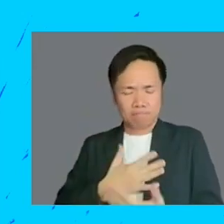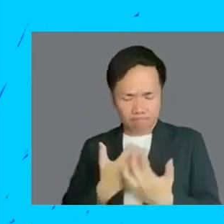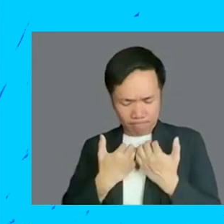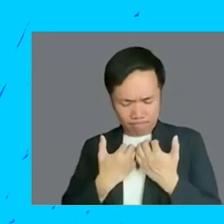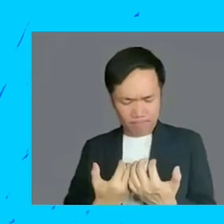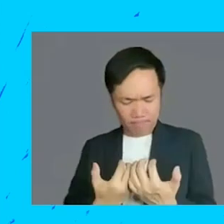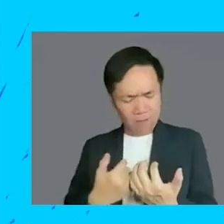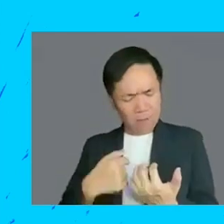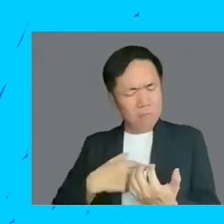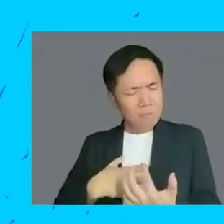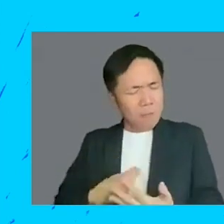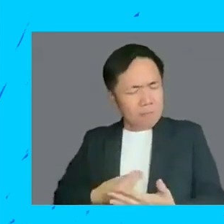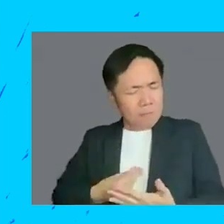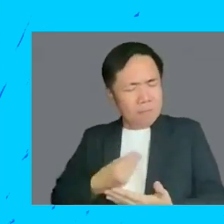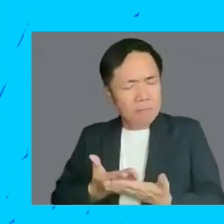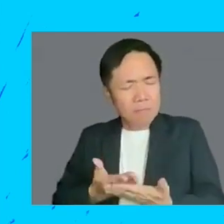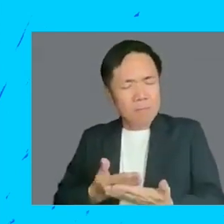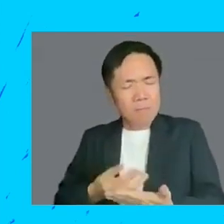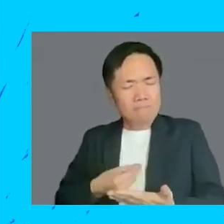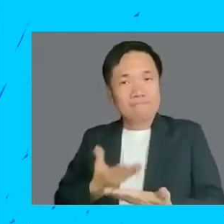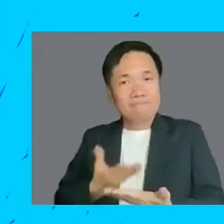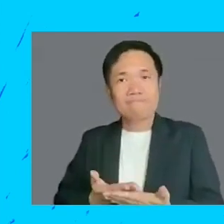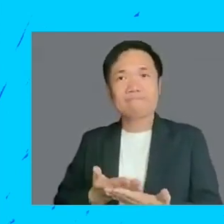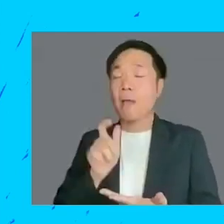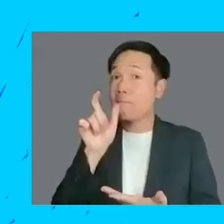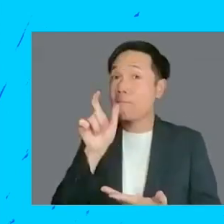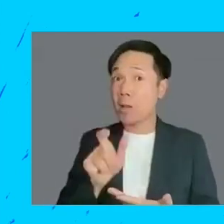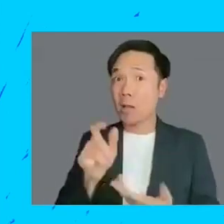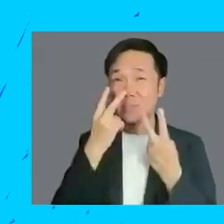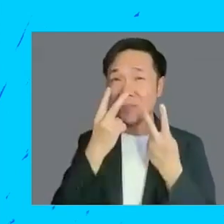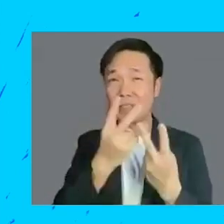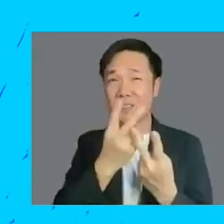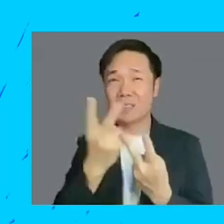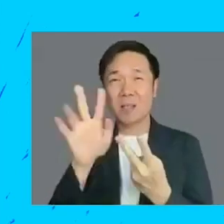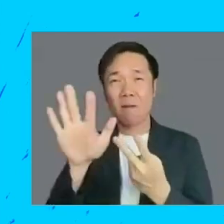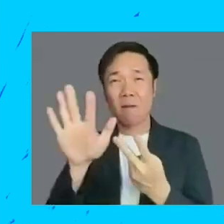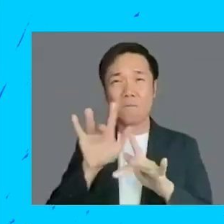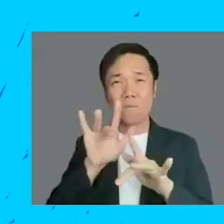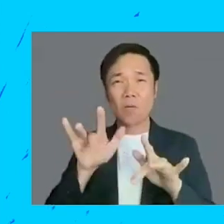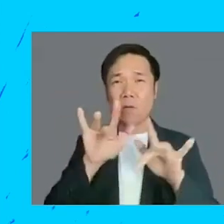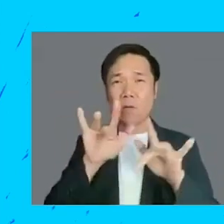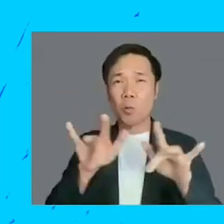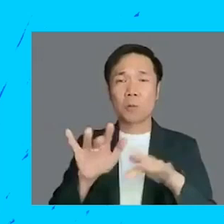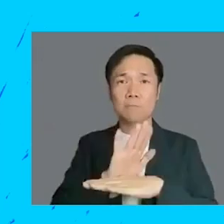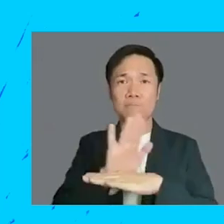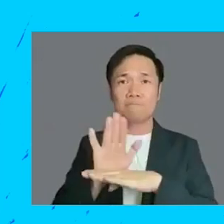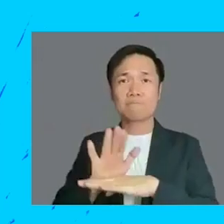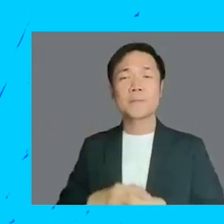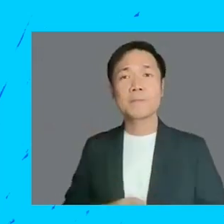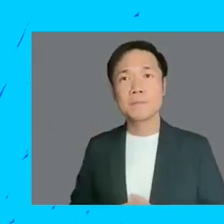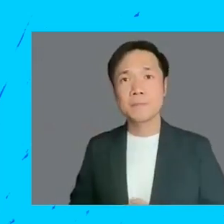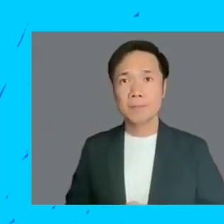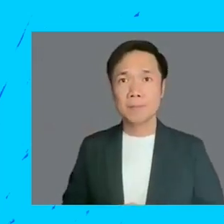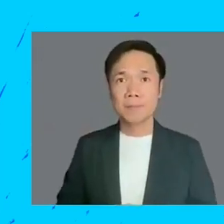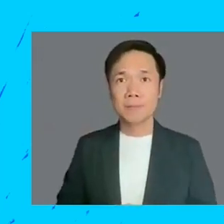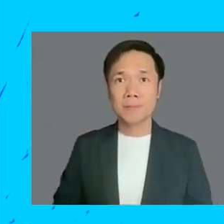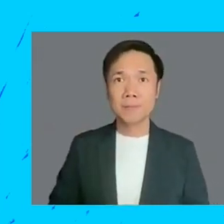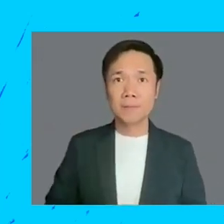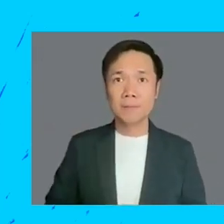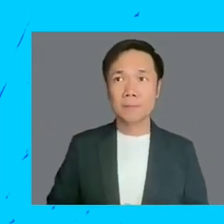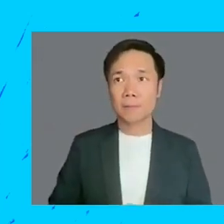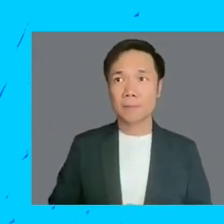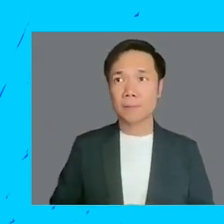How you feel or how your experience has been after watching the videos. I think we need